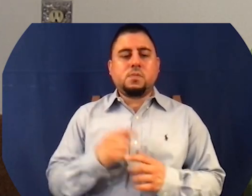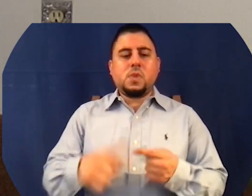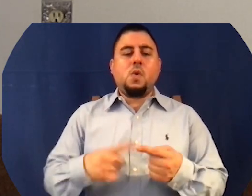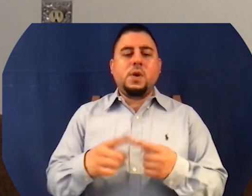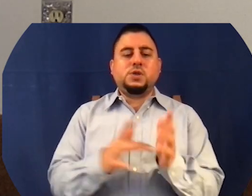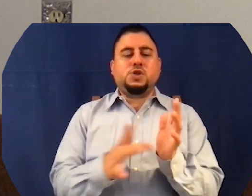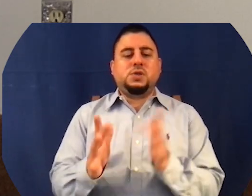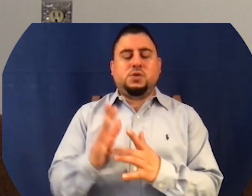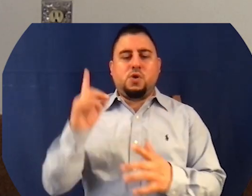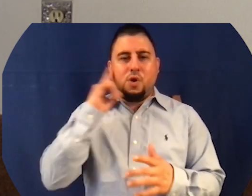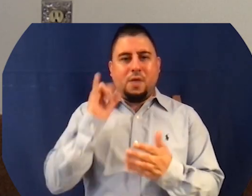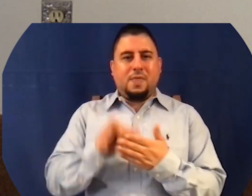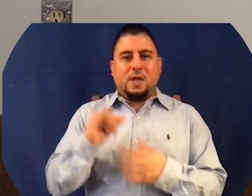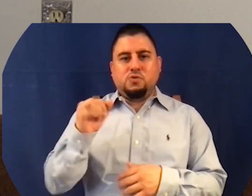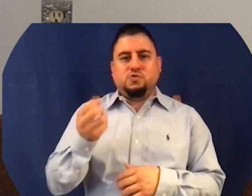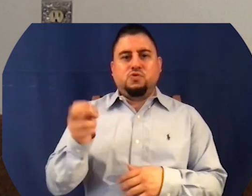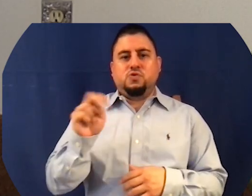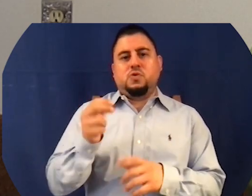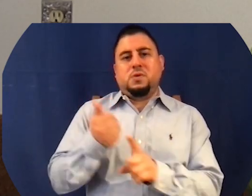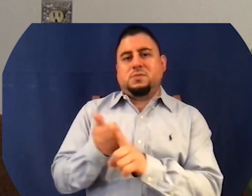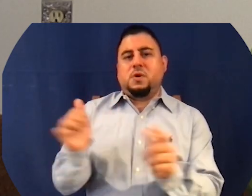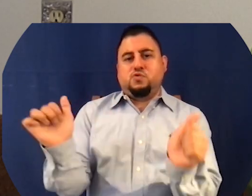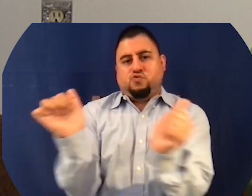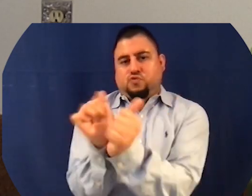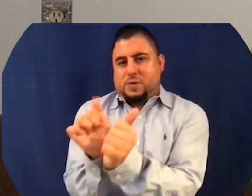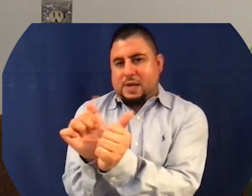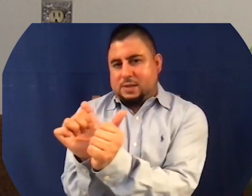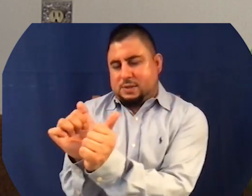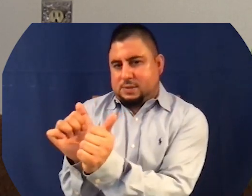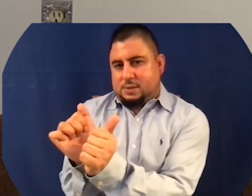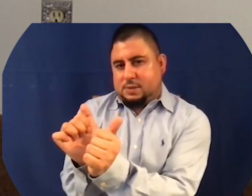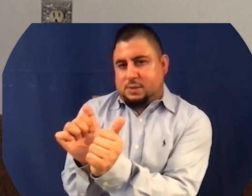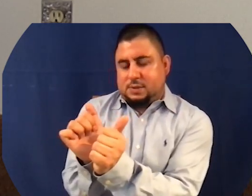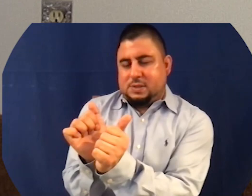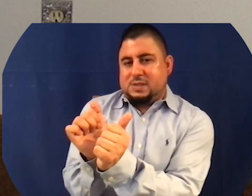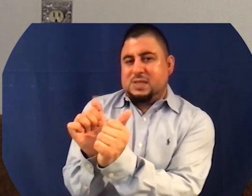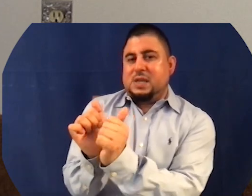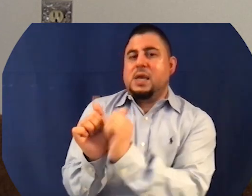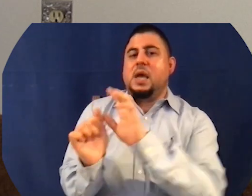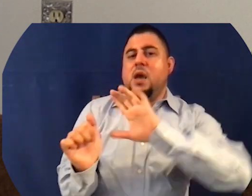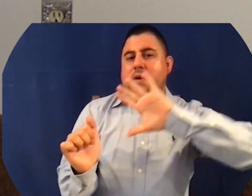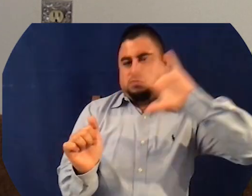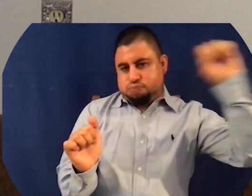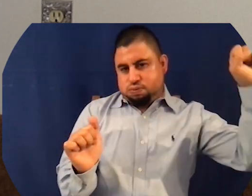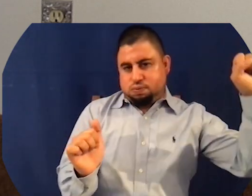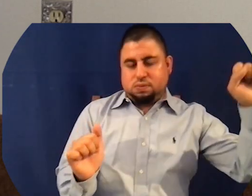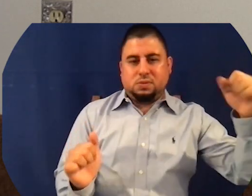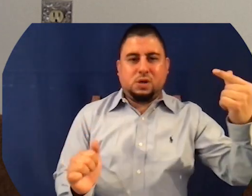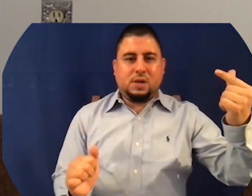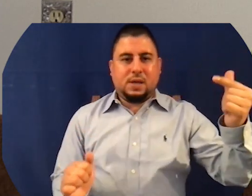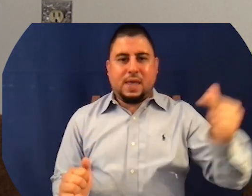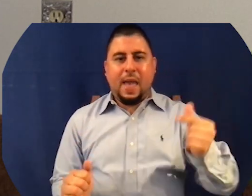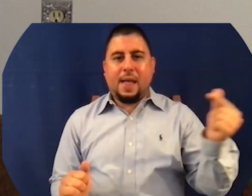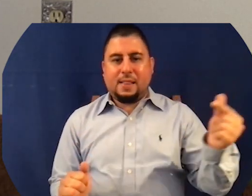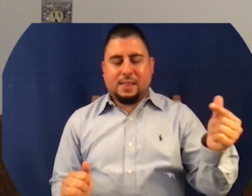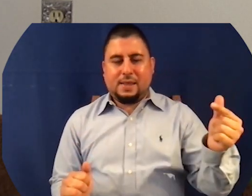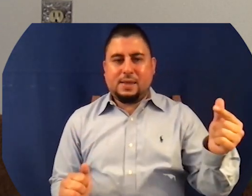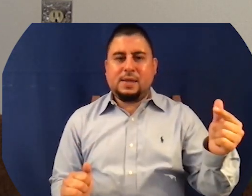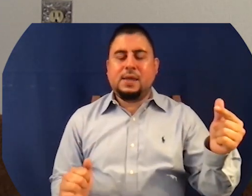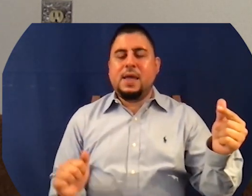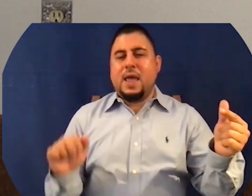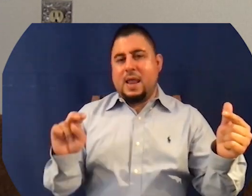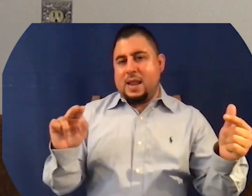When Jesus heard that John had been arrested, he withdrew to Galilee. He